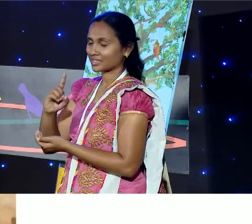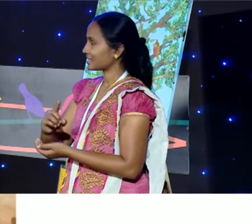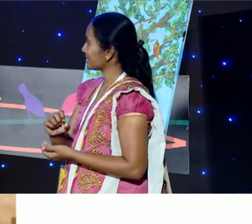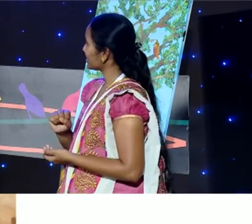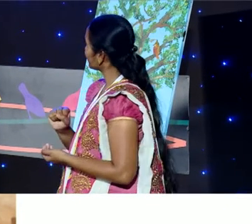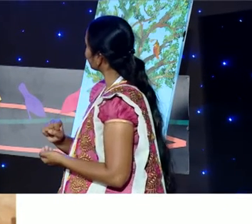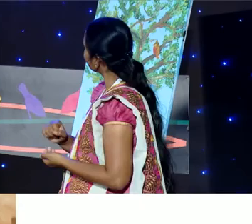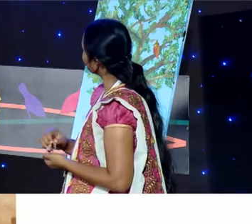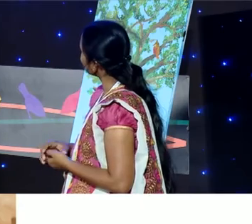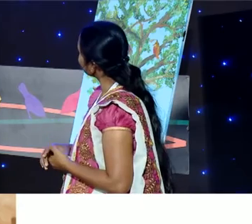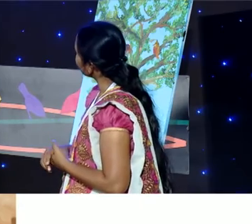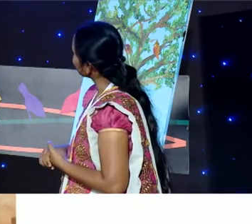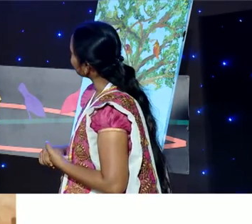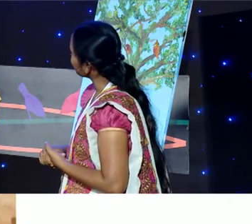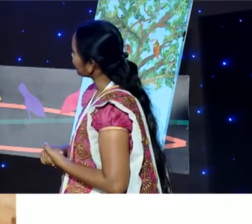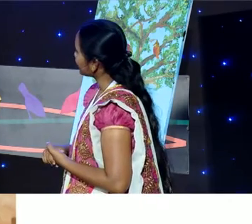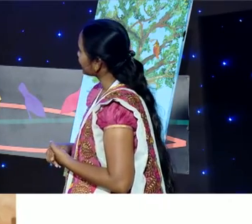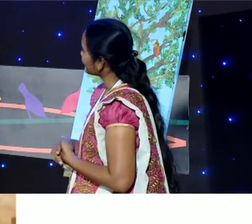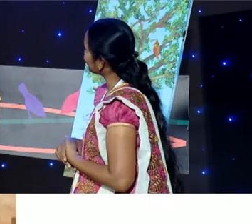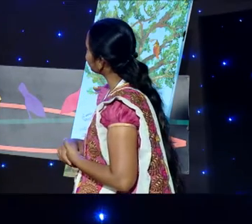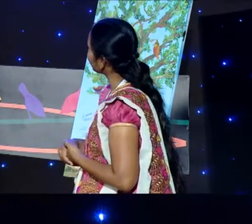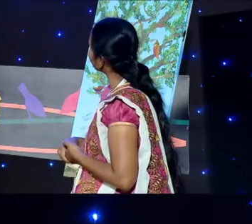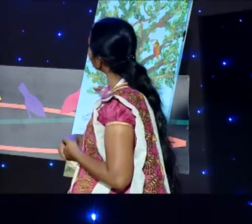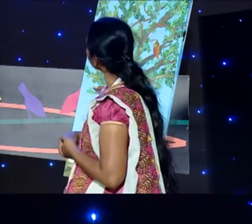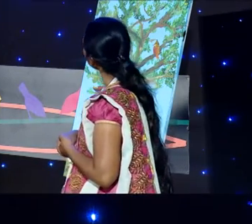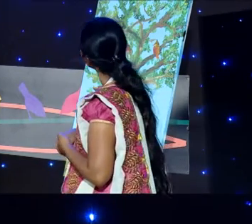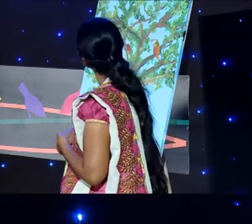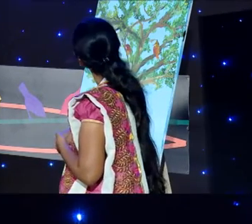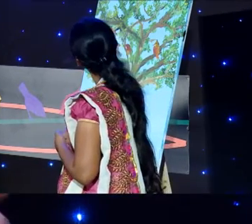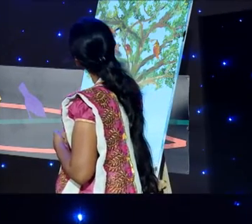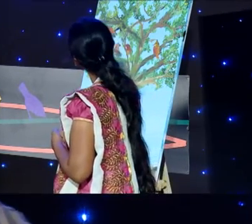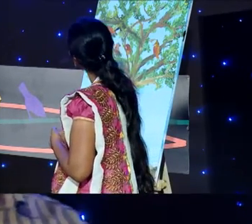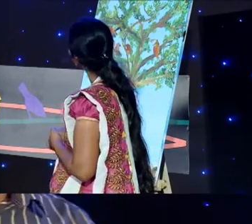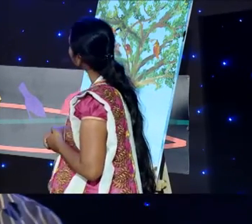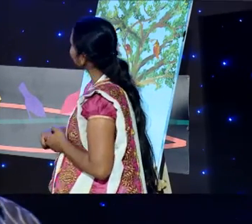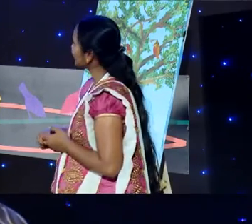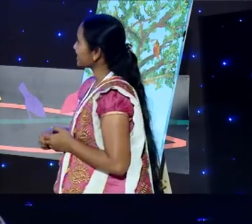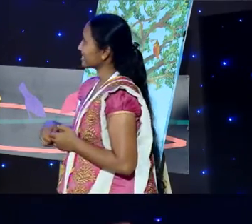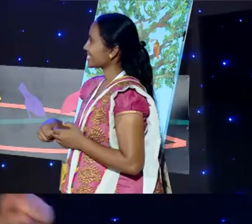to Vivan, who taught us, directly or indirectly, this idea that